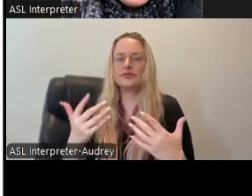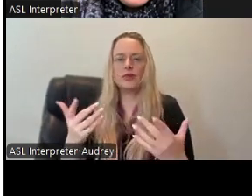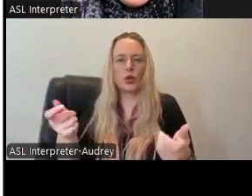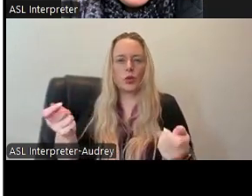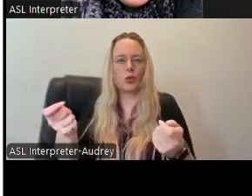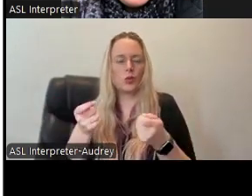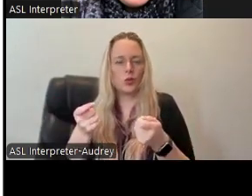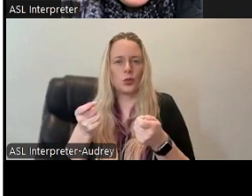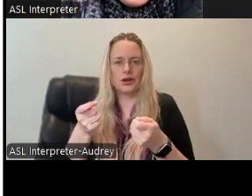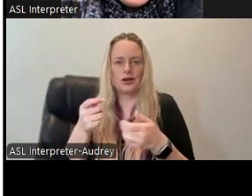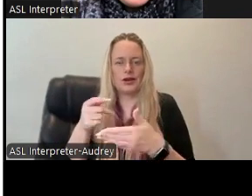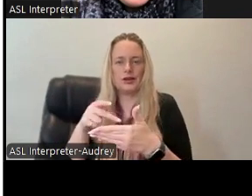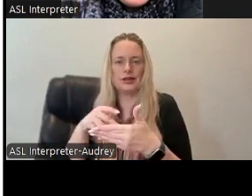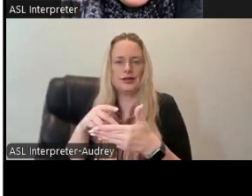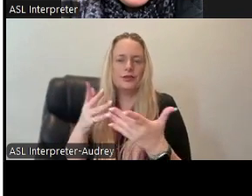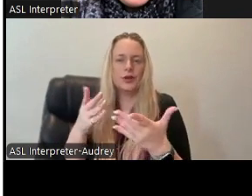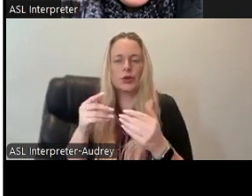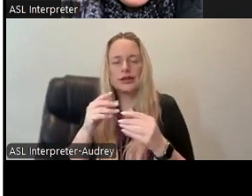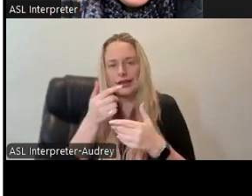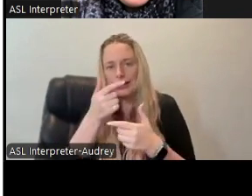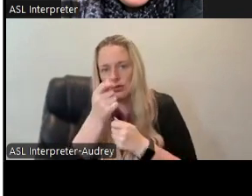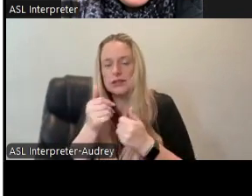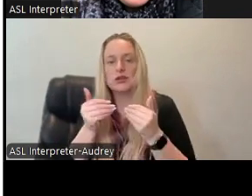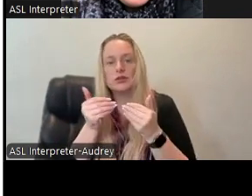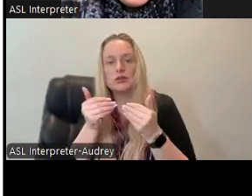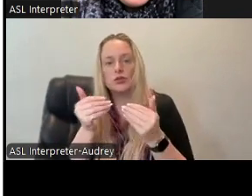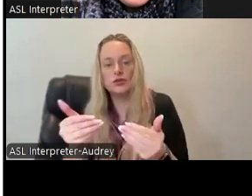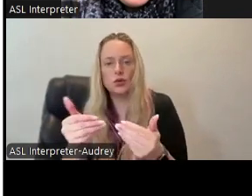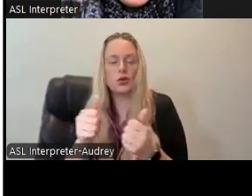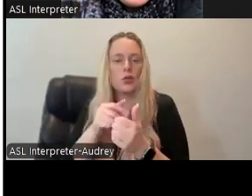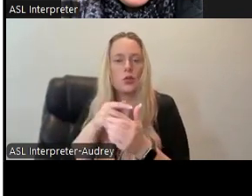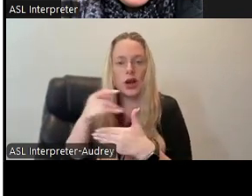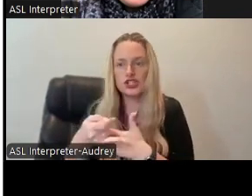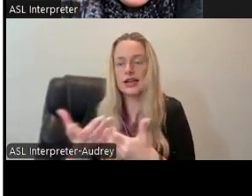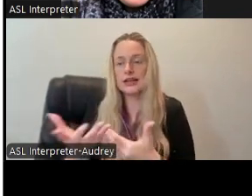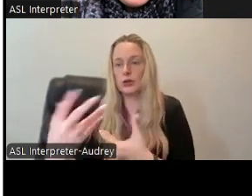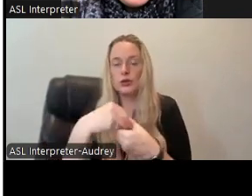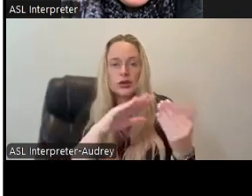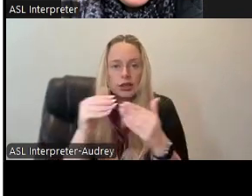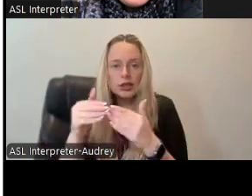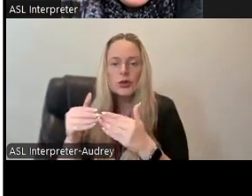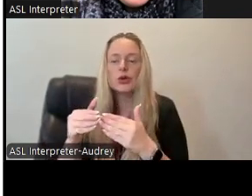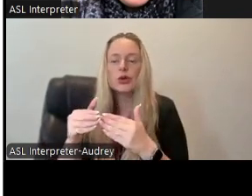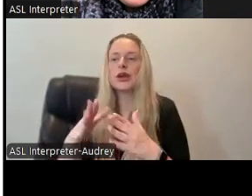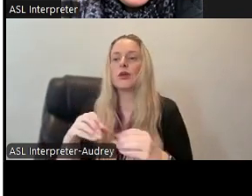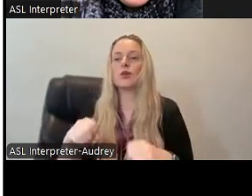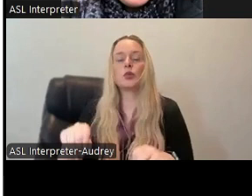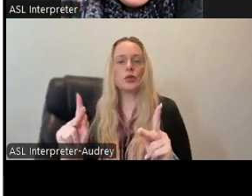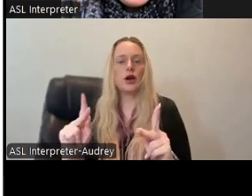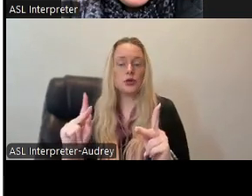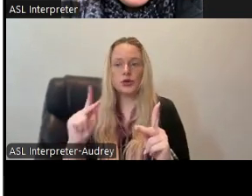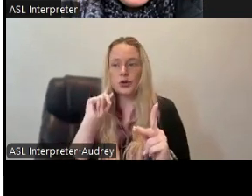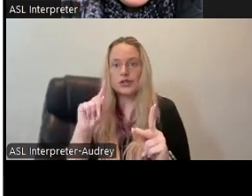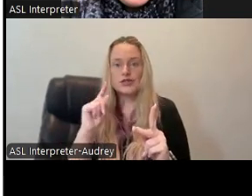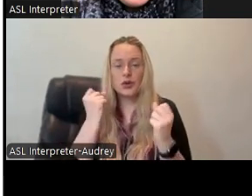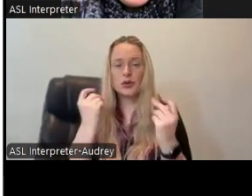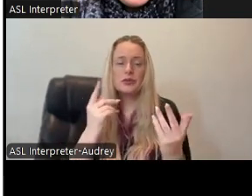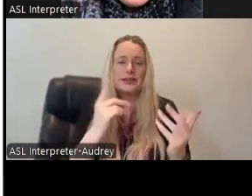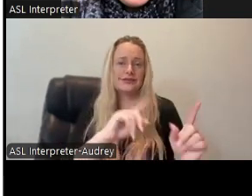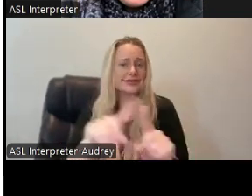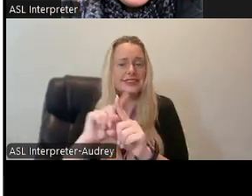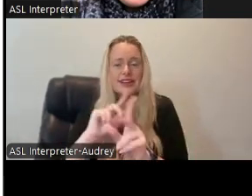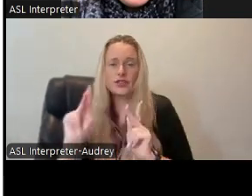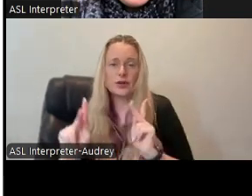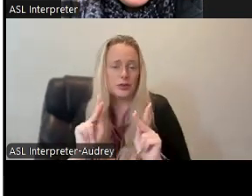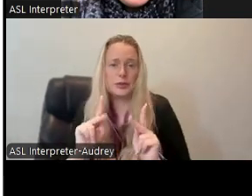bringing, project forward and bringing along communities with it and giving opportunities along the way to many people from all backgrounds, I